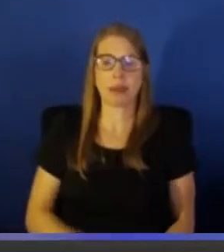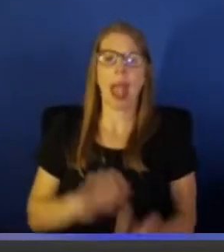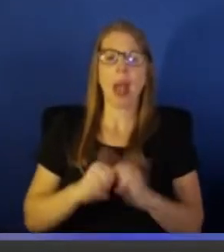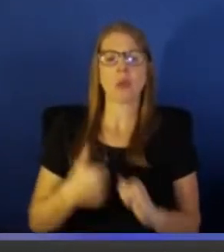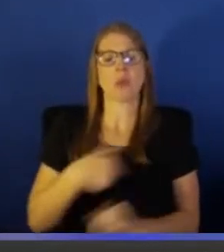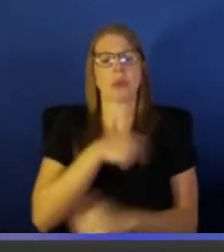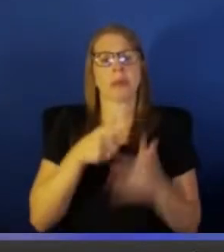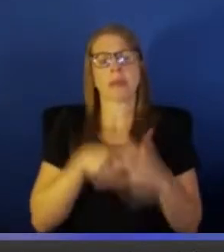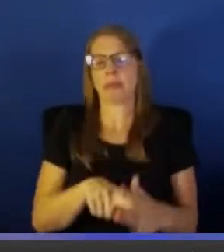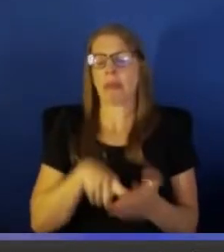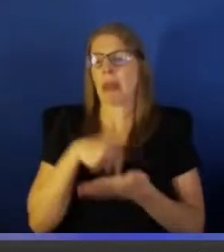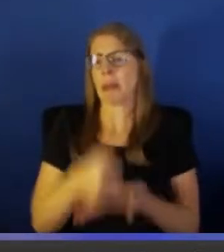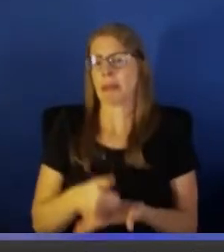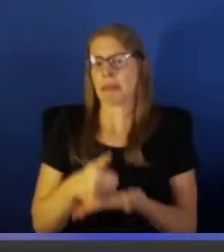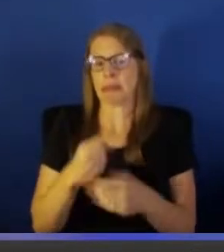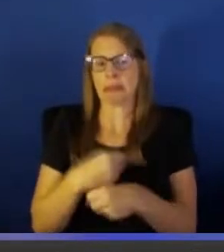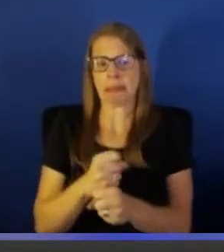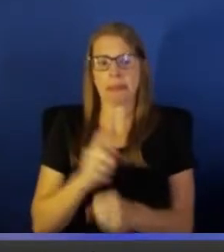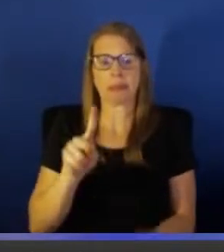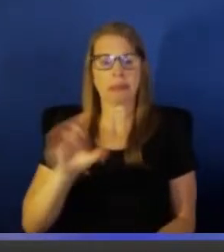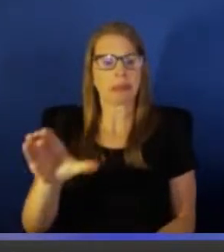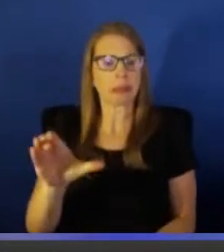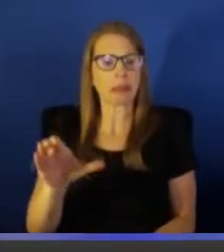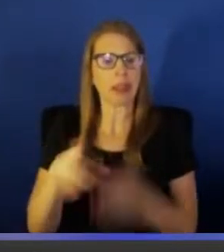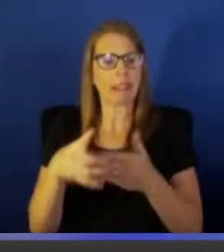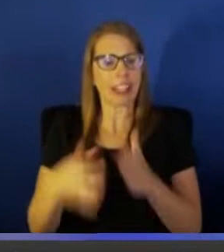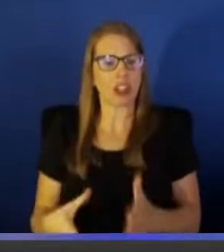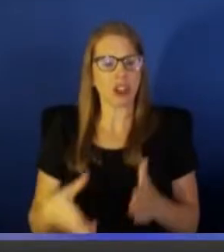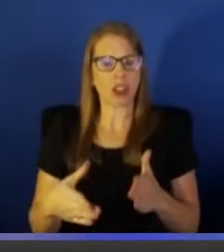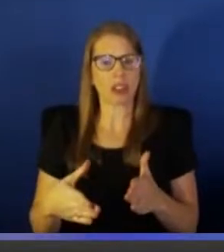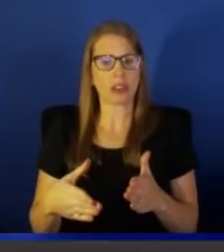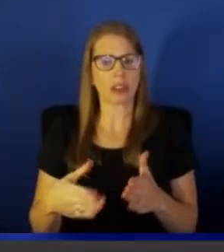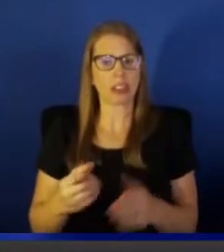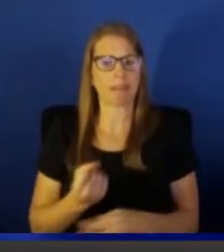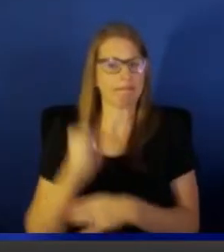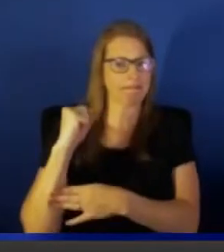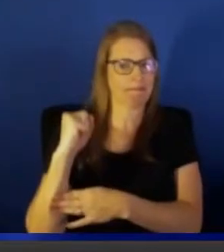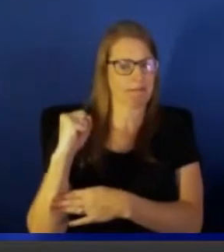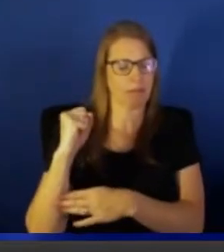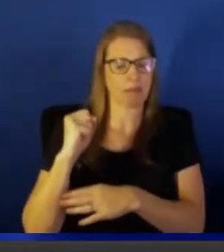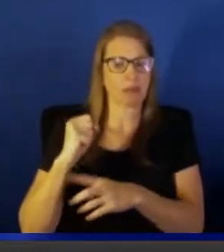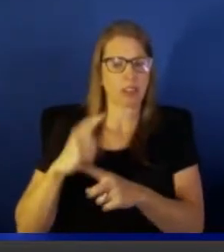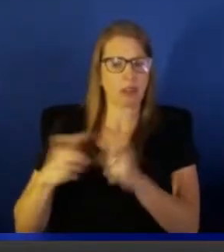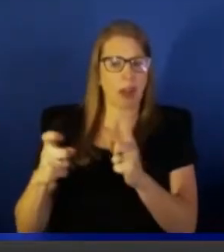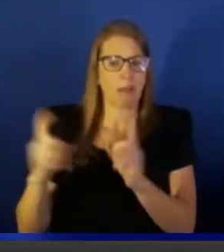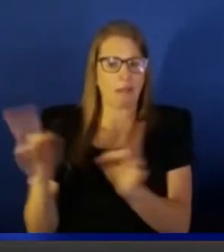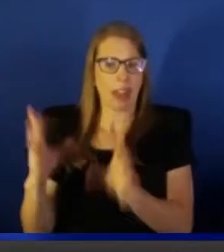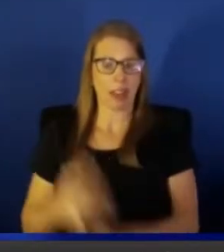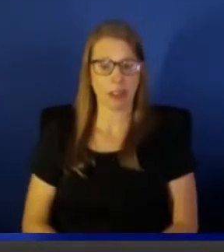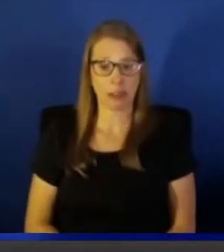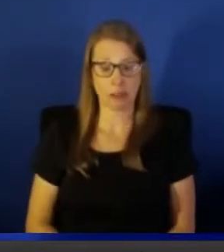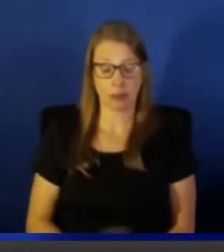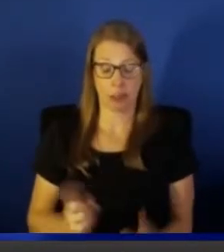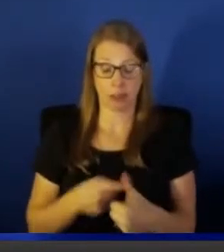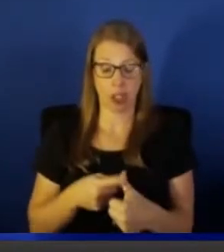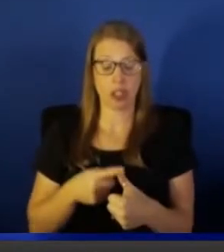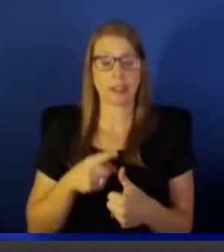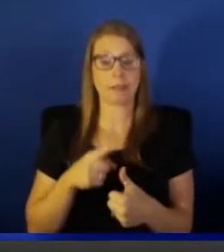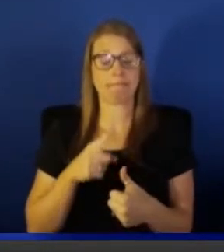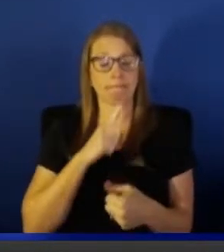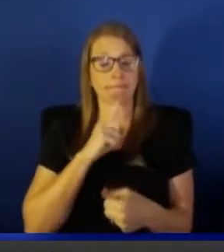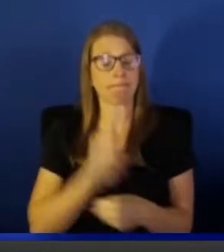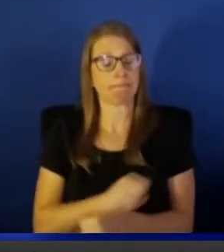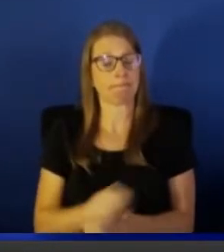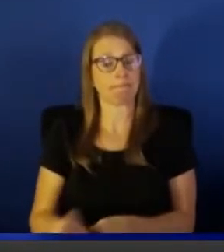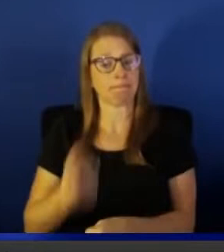Kansas City a leader when it comes to fighting back against this? I think step one, we become realistic about the concern. I think we share with